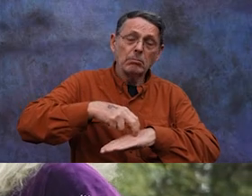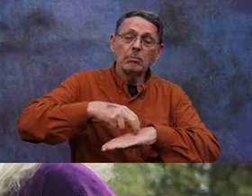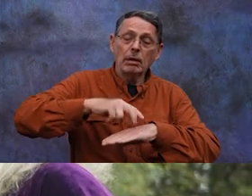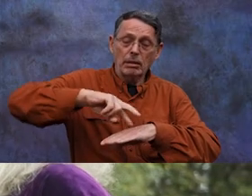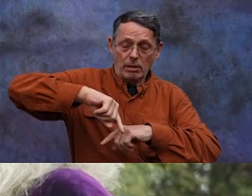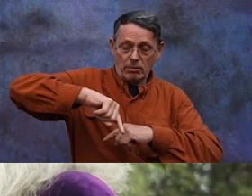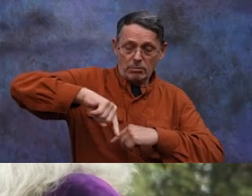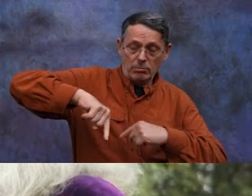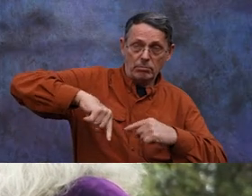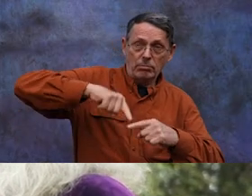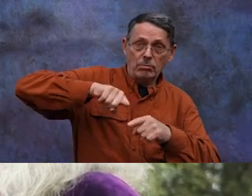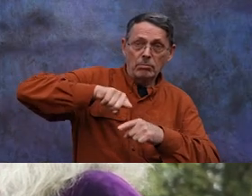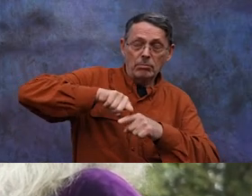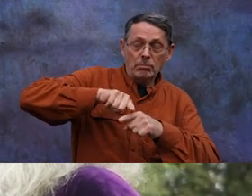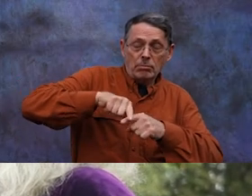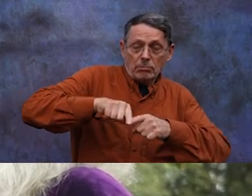Out into the darkness.